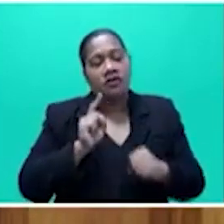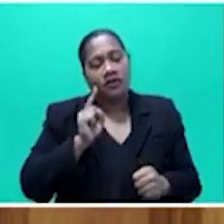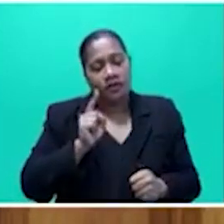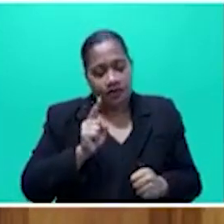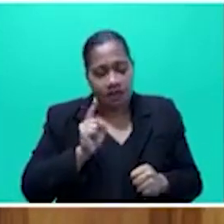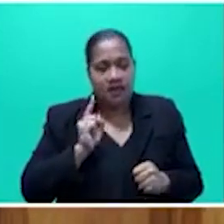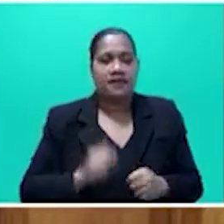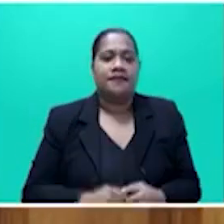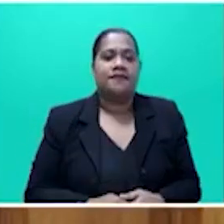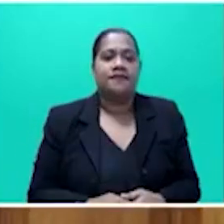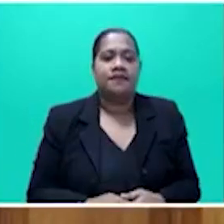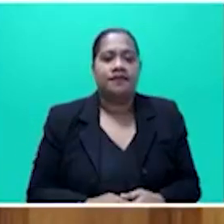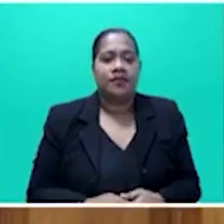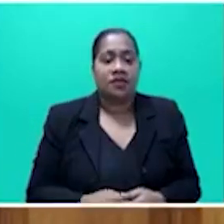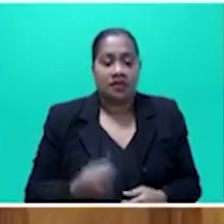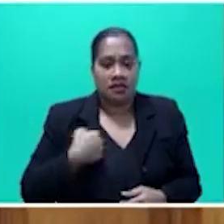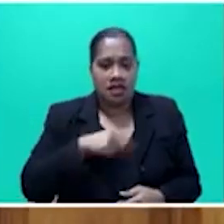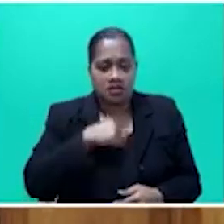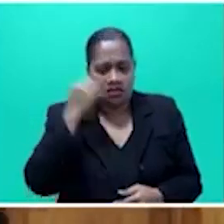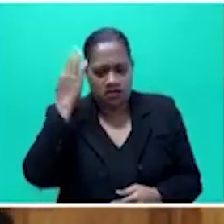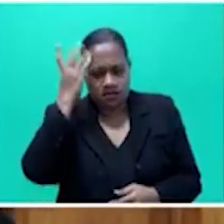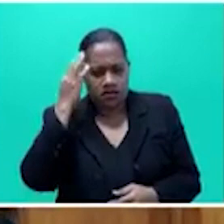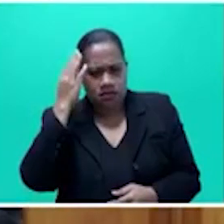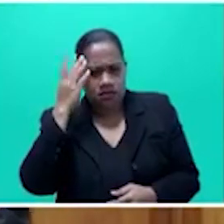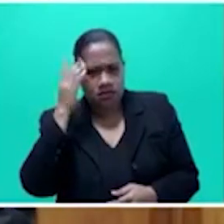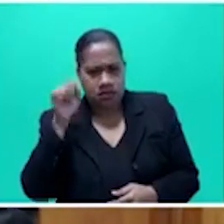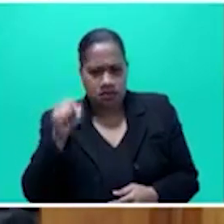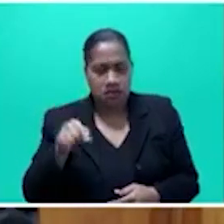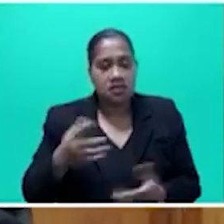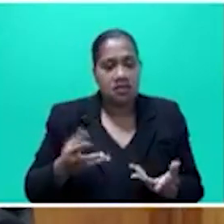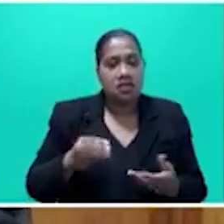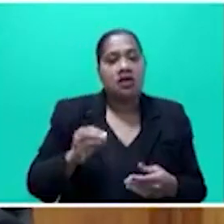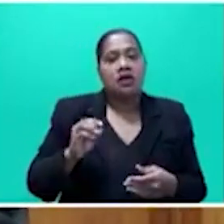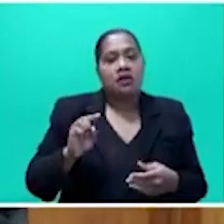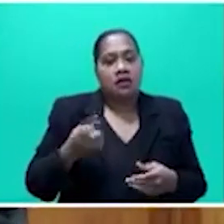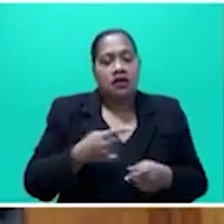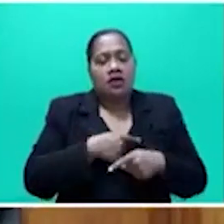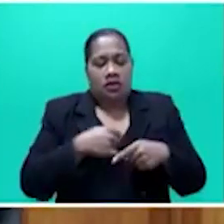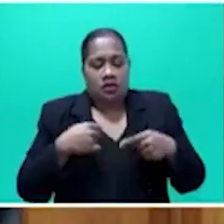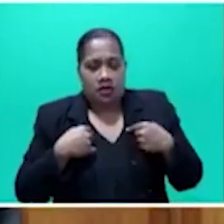really very concerning to us. And I think we managed to put